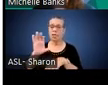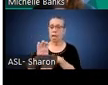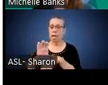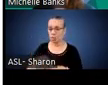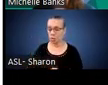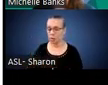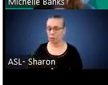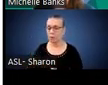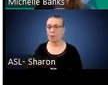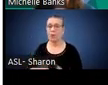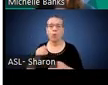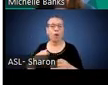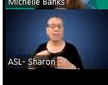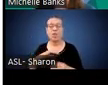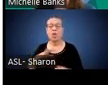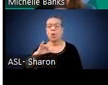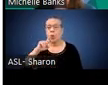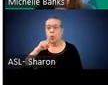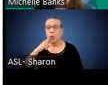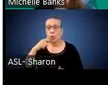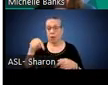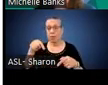I think, NextGen is